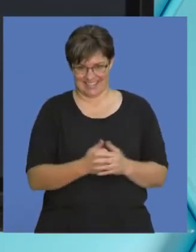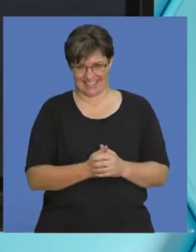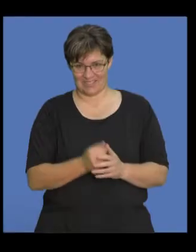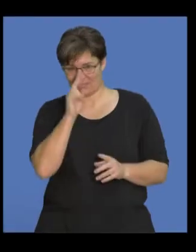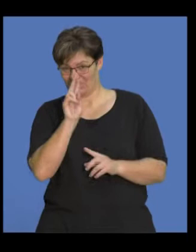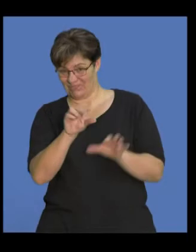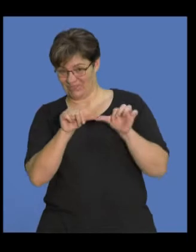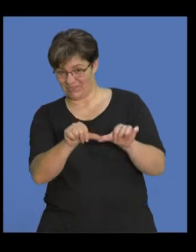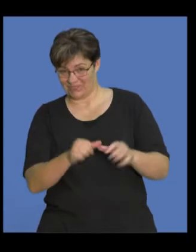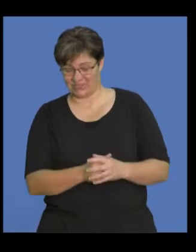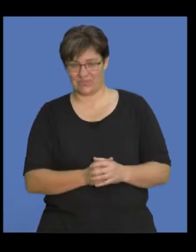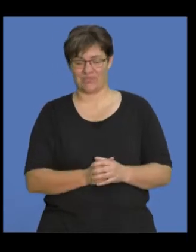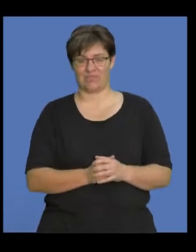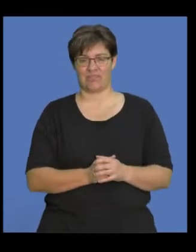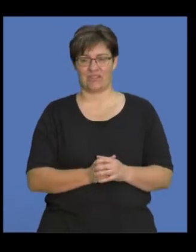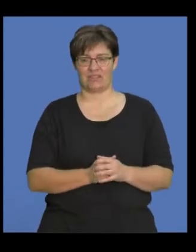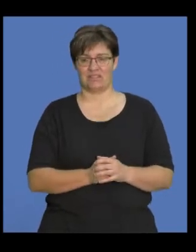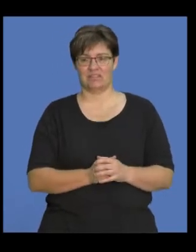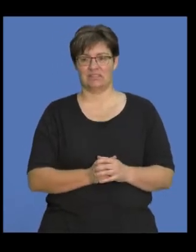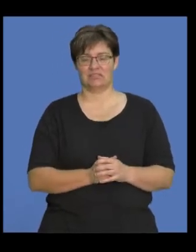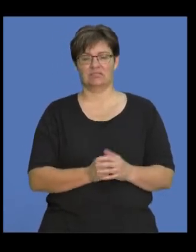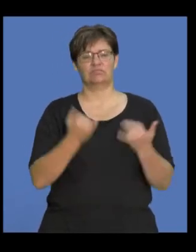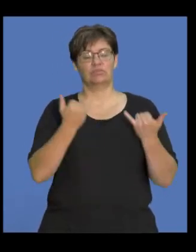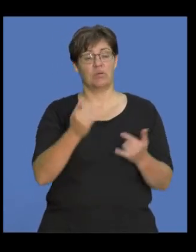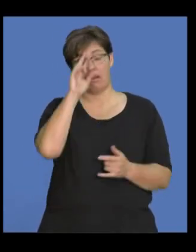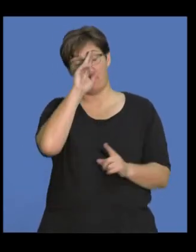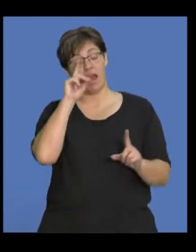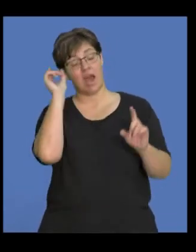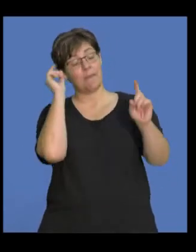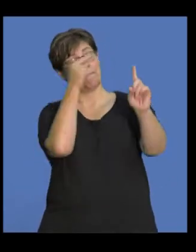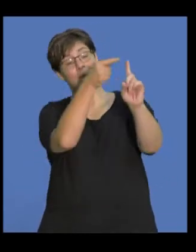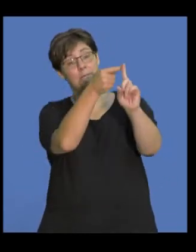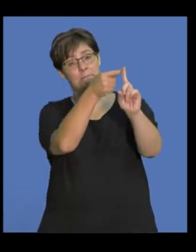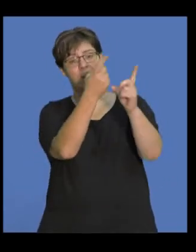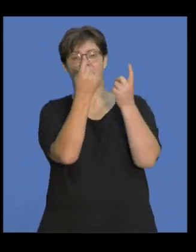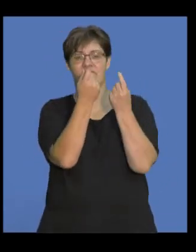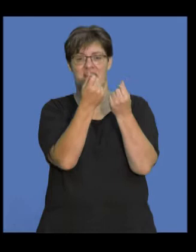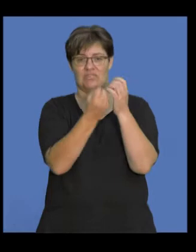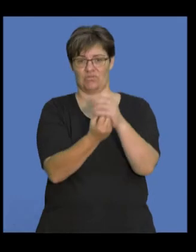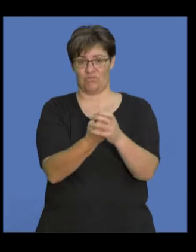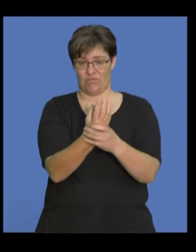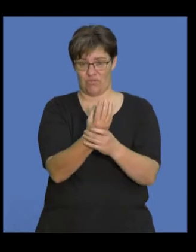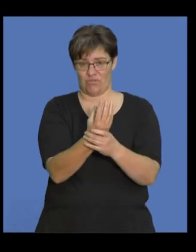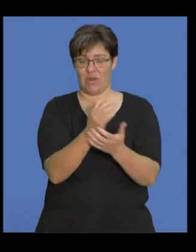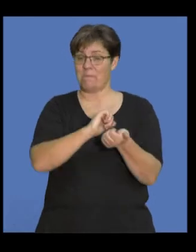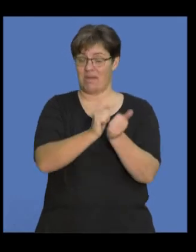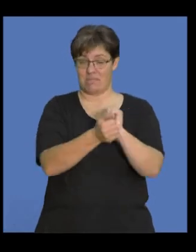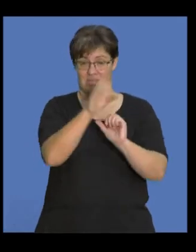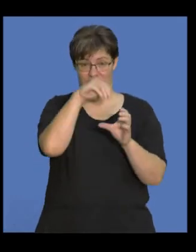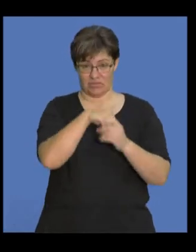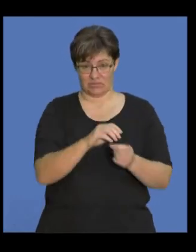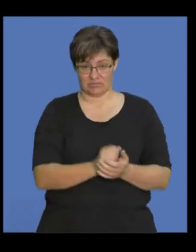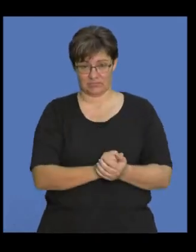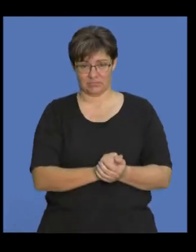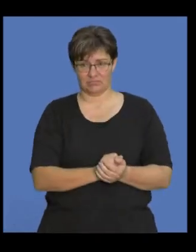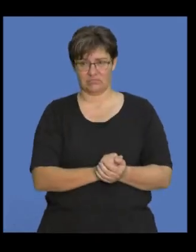tuned. Now remember, today our main thing is finance and growth, which is in mathematics. And then